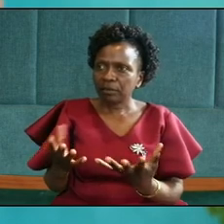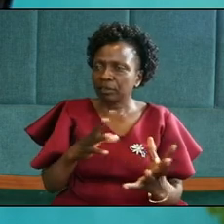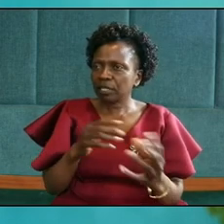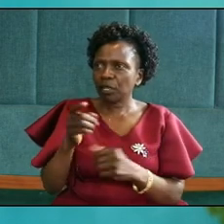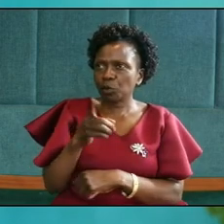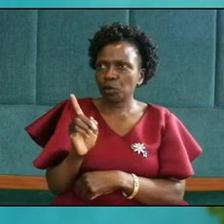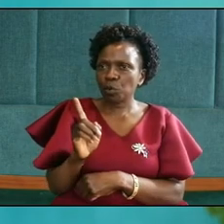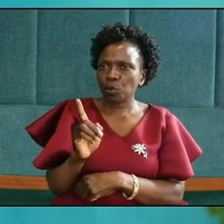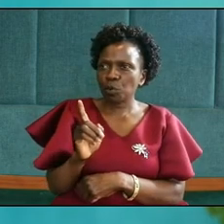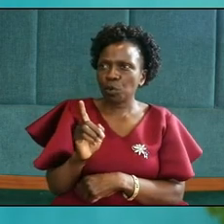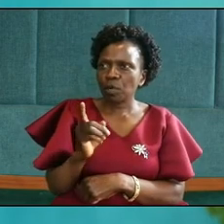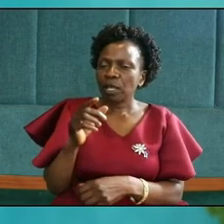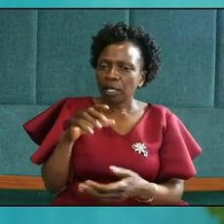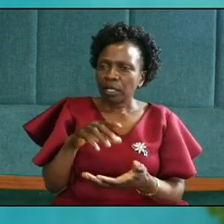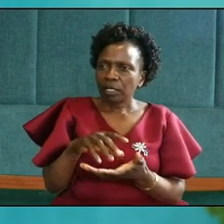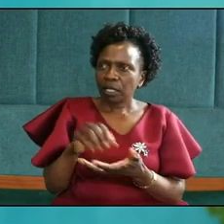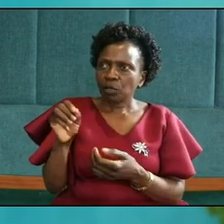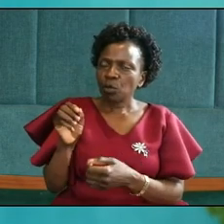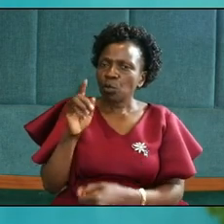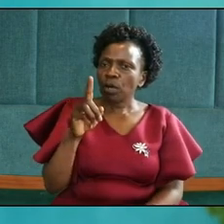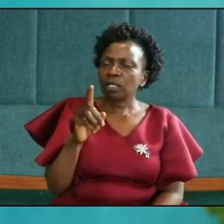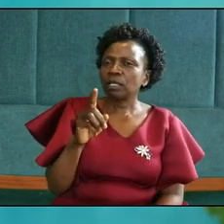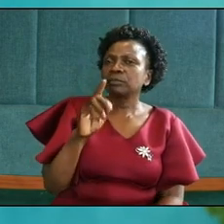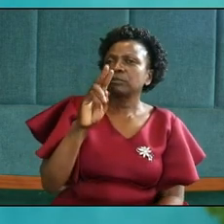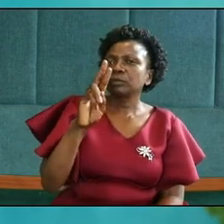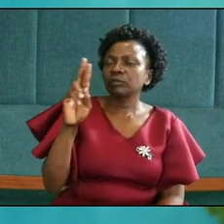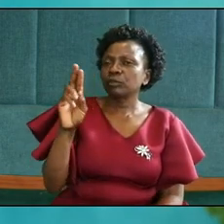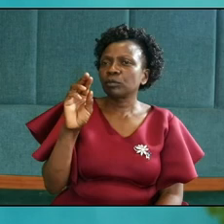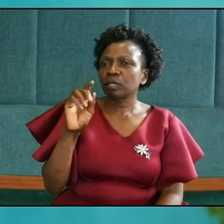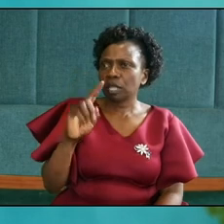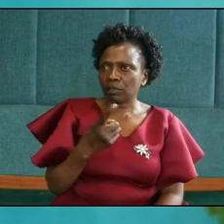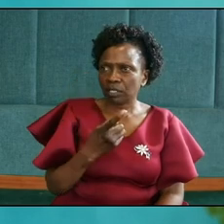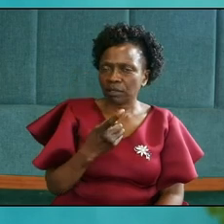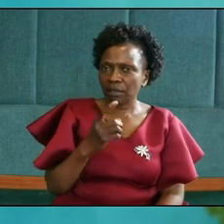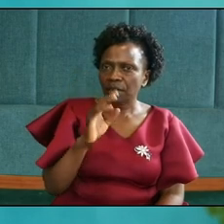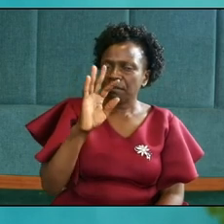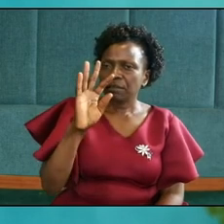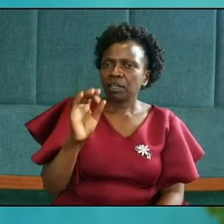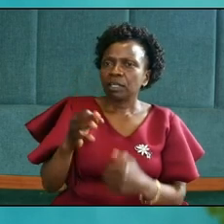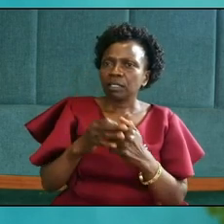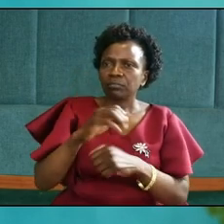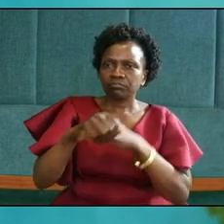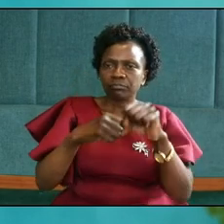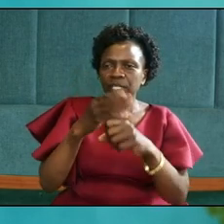will take you 122,580 years to be there.